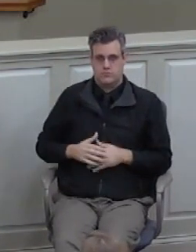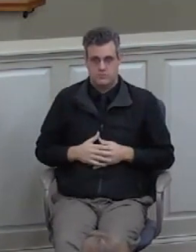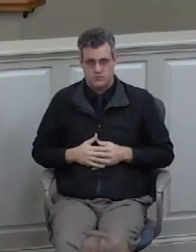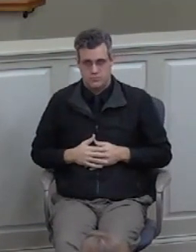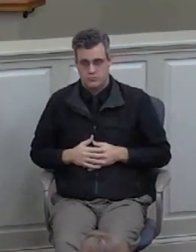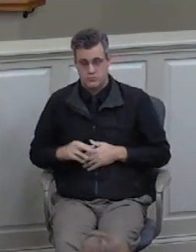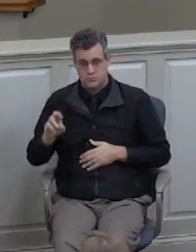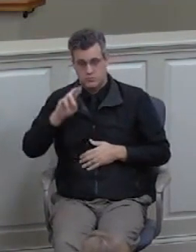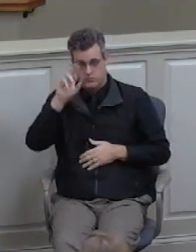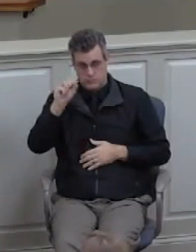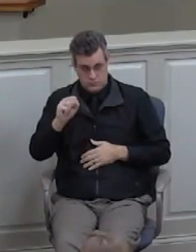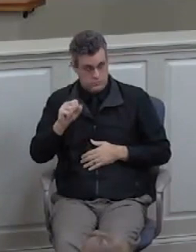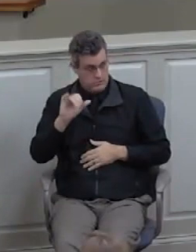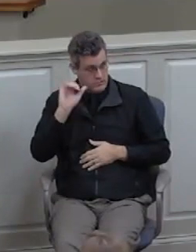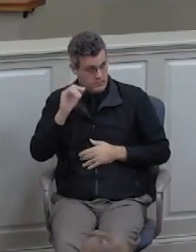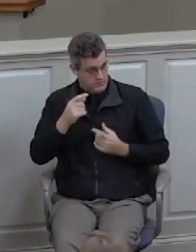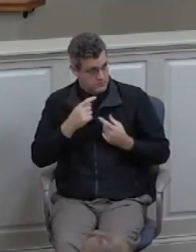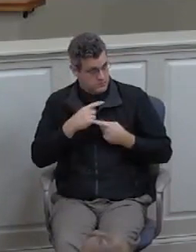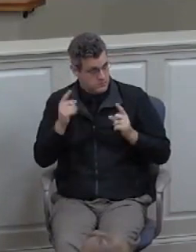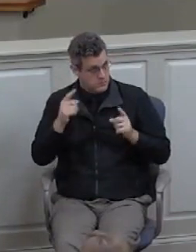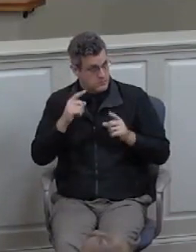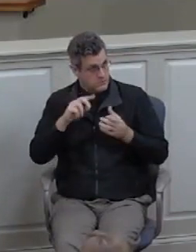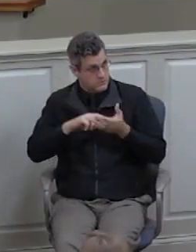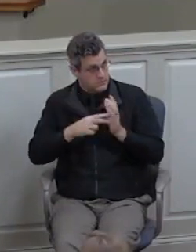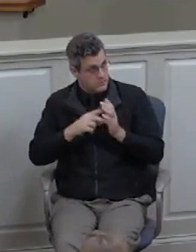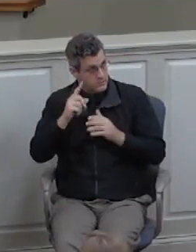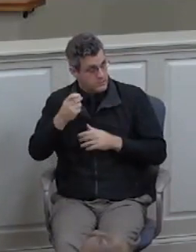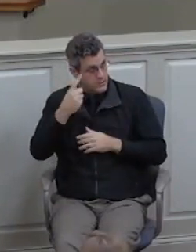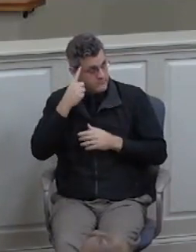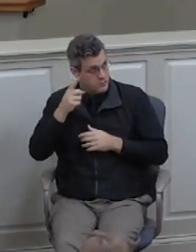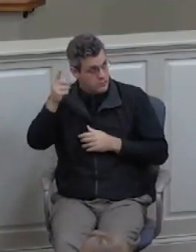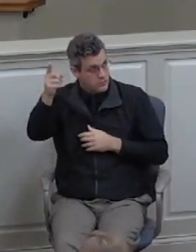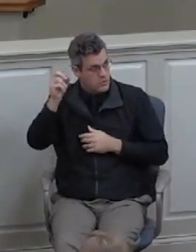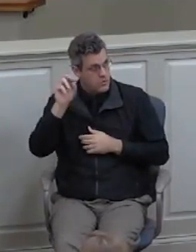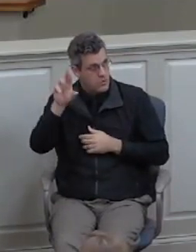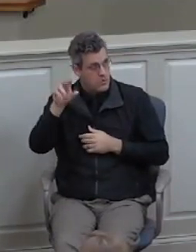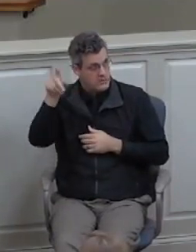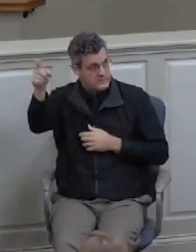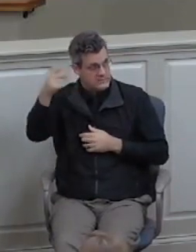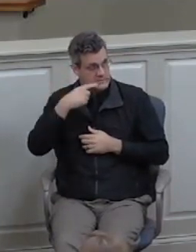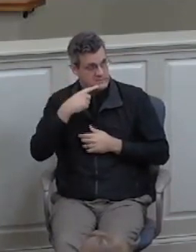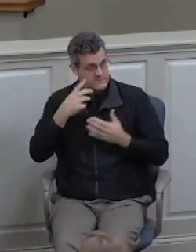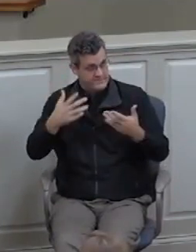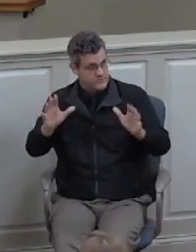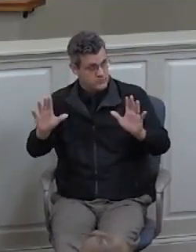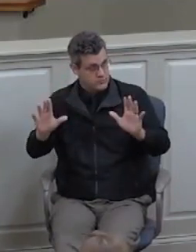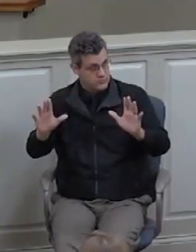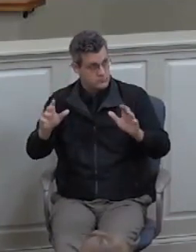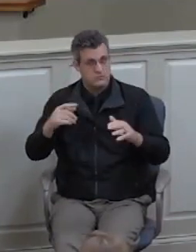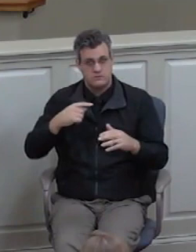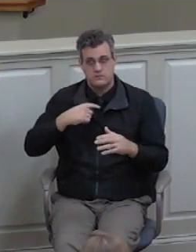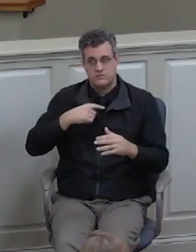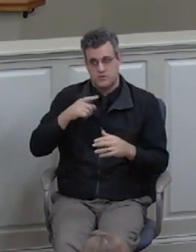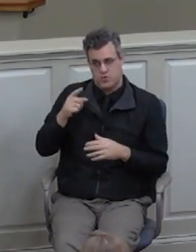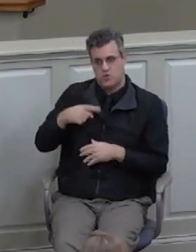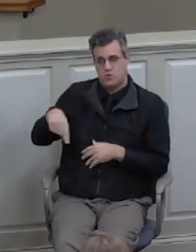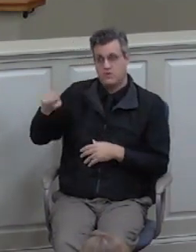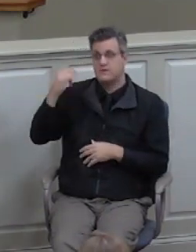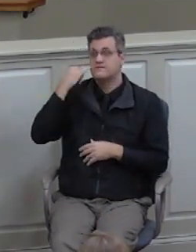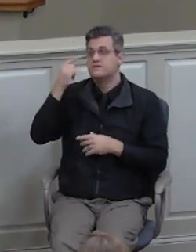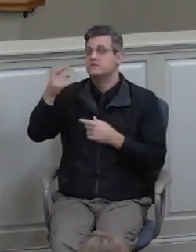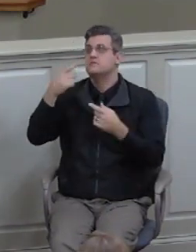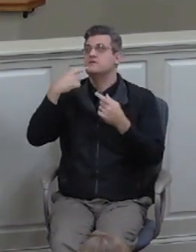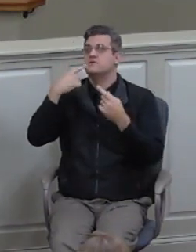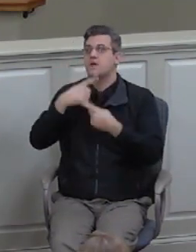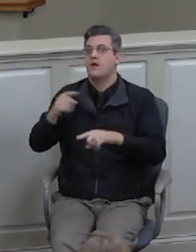That Okay. declaration being by the governor of the state, or that it's over? I would think you would act in conjunction with that,